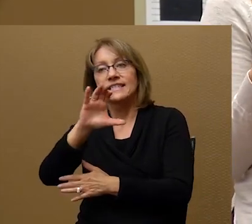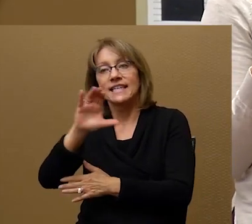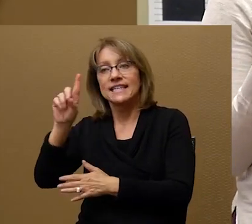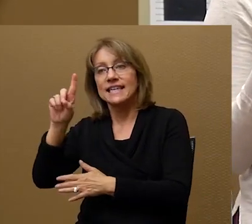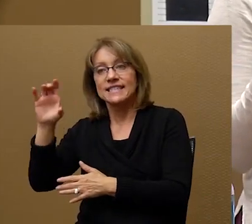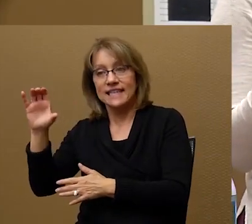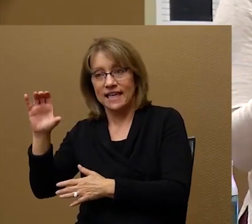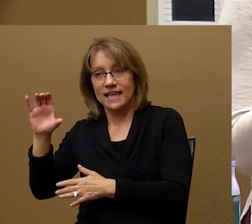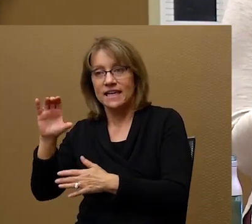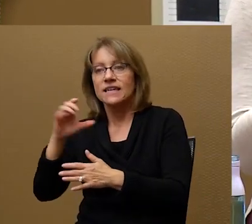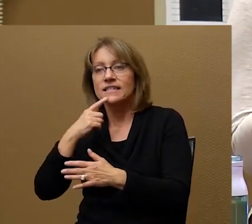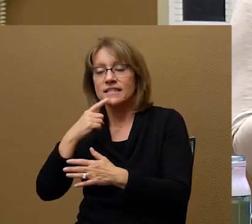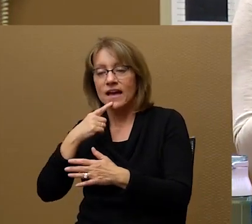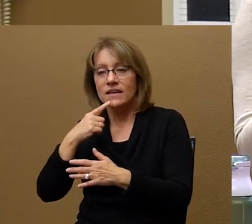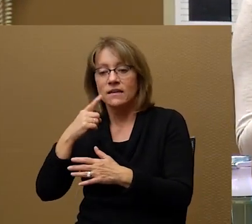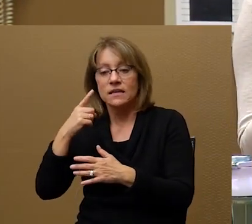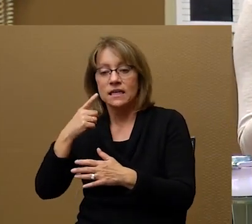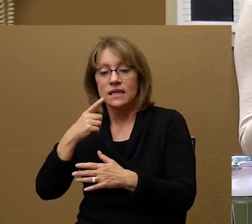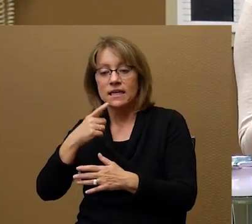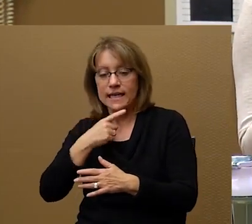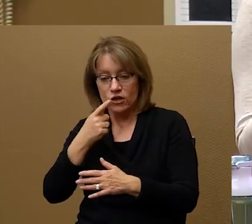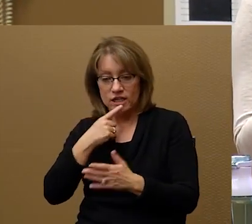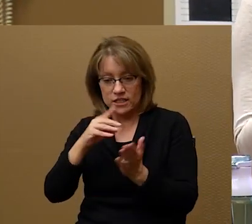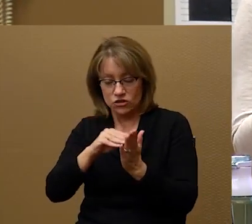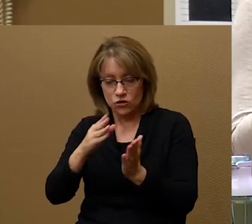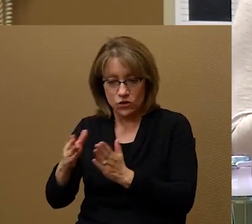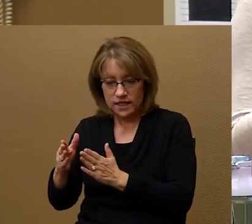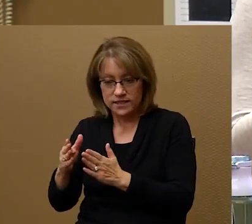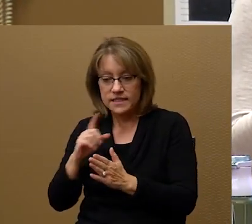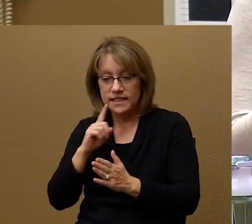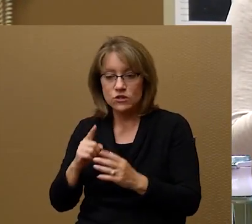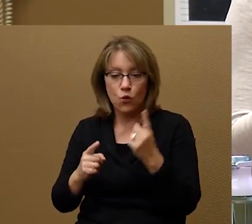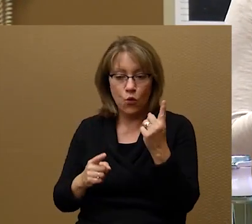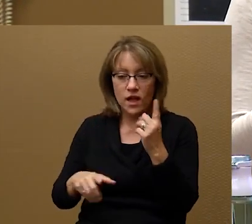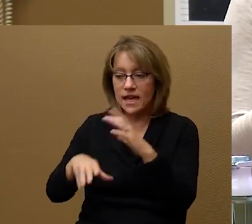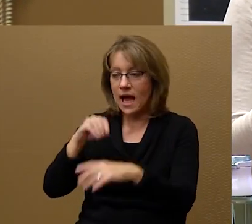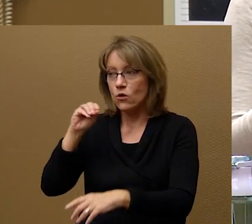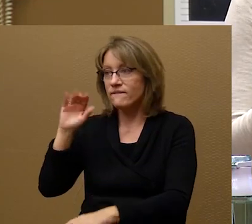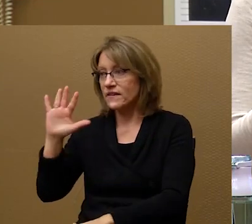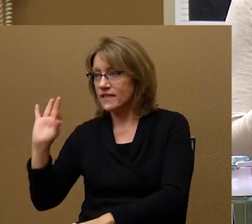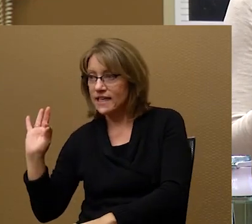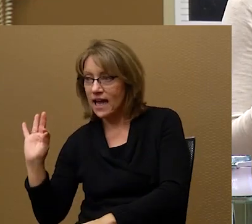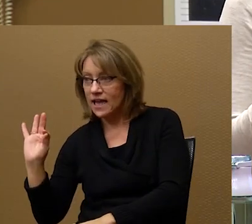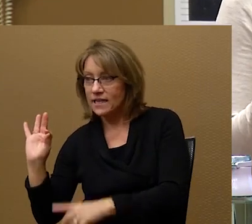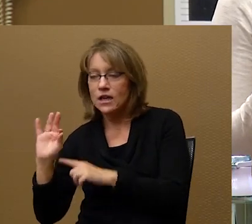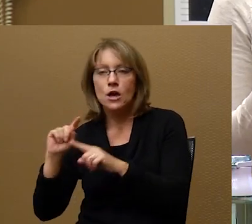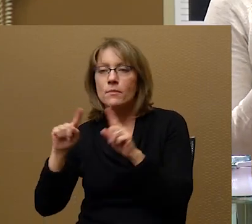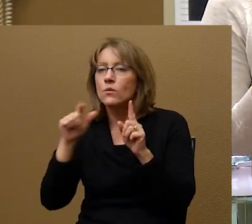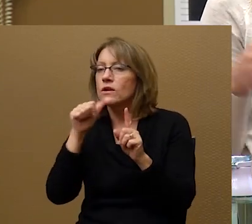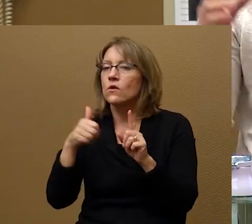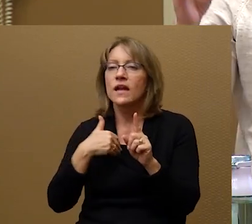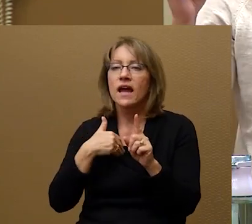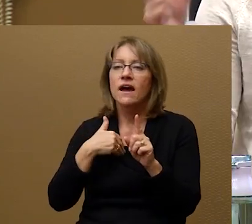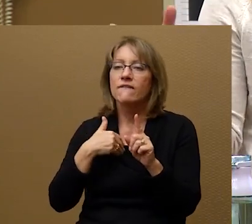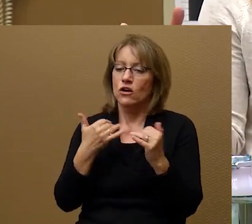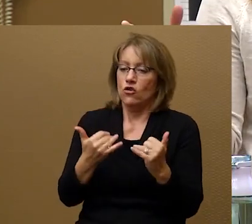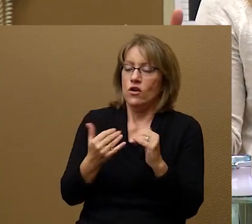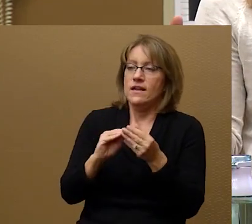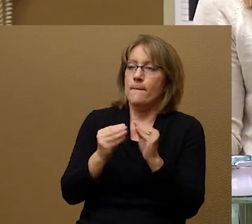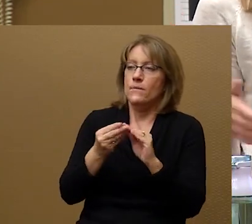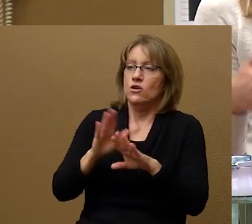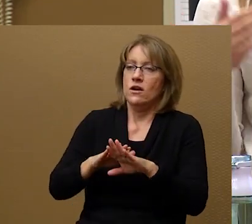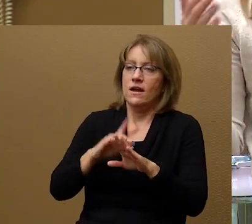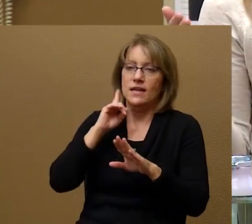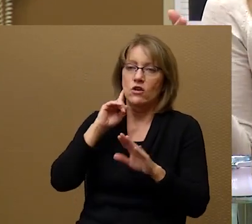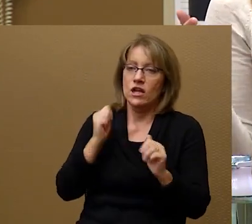that hearing students is 1 in 59, but we don't have an updated number on hearing loss. But